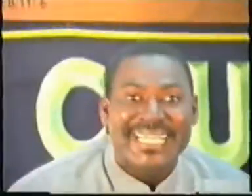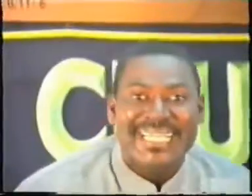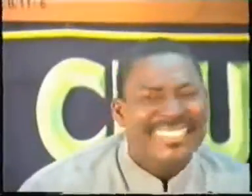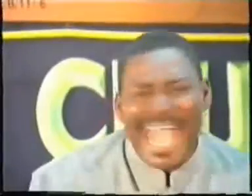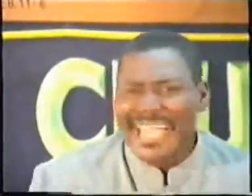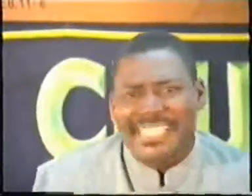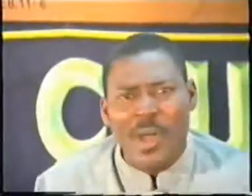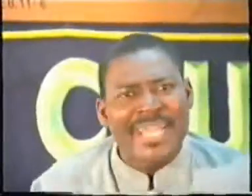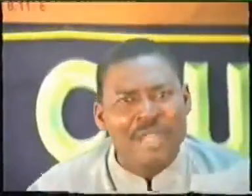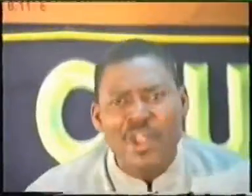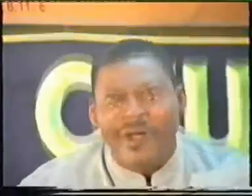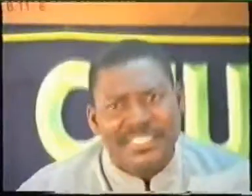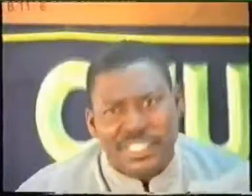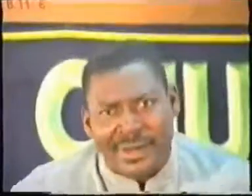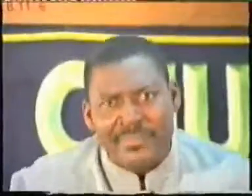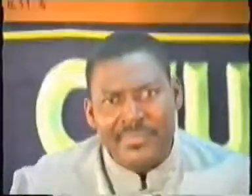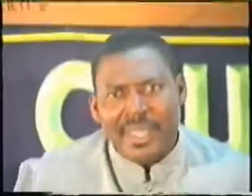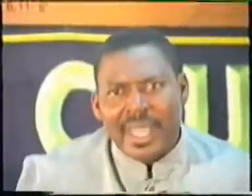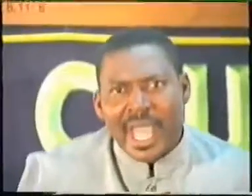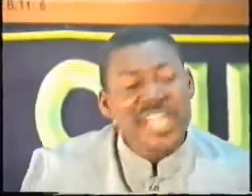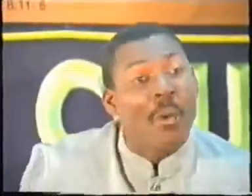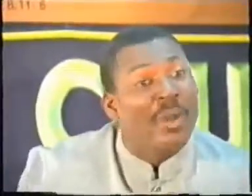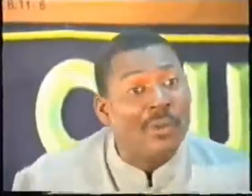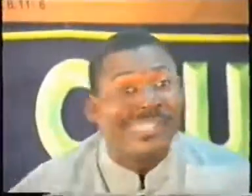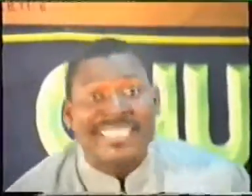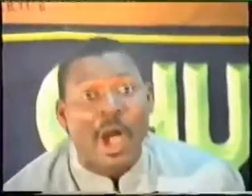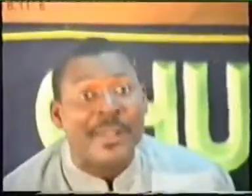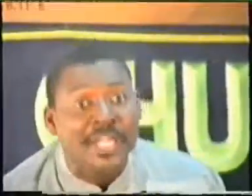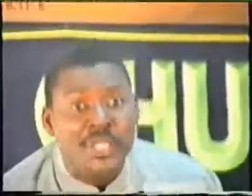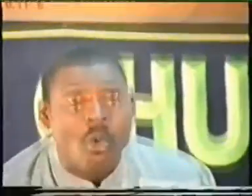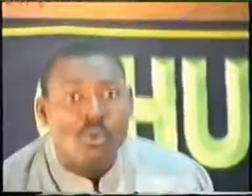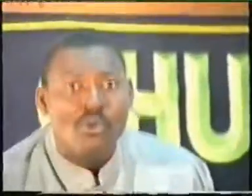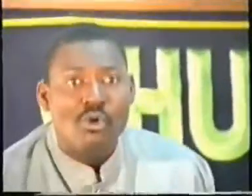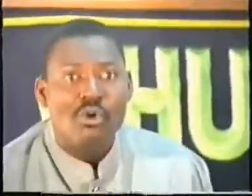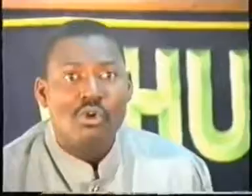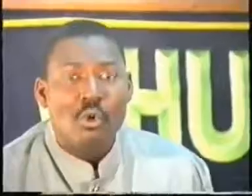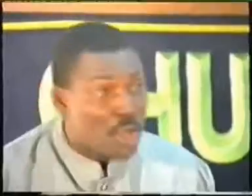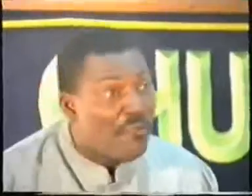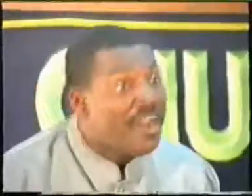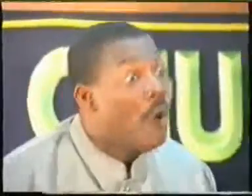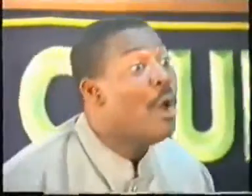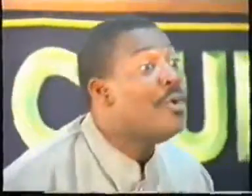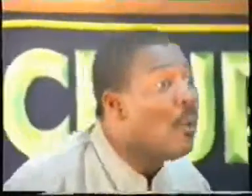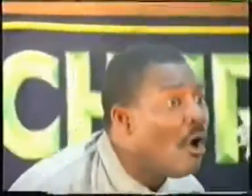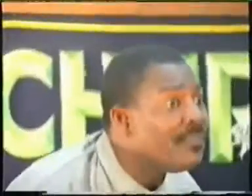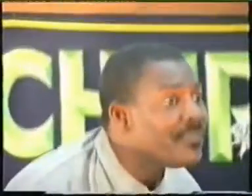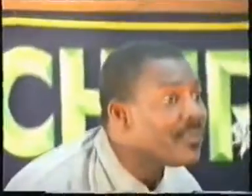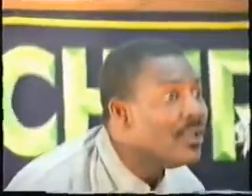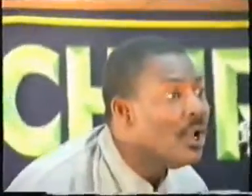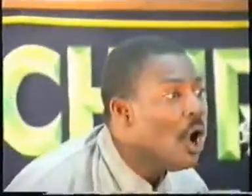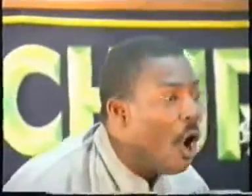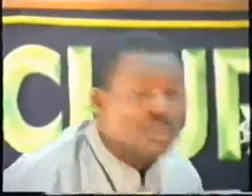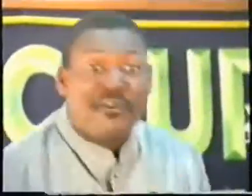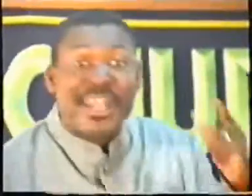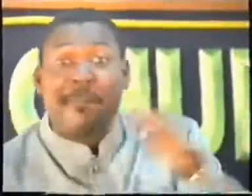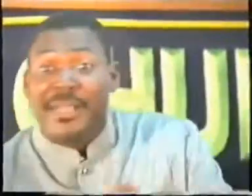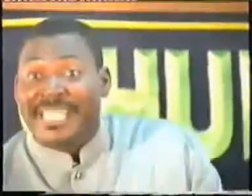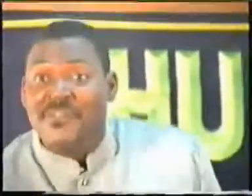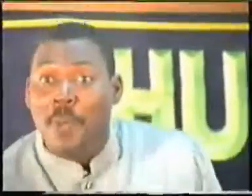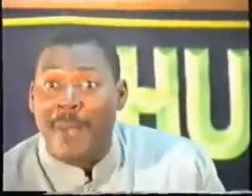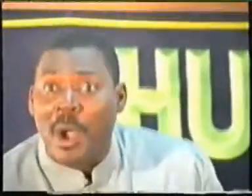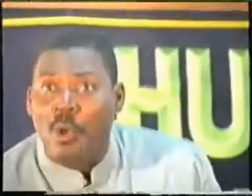asset. Tired to know, and now sorry for Jenna. And now one hour thousand are planning you. Or someone now who now war. Or